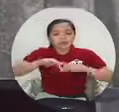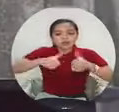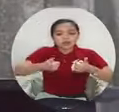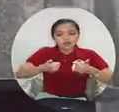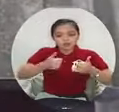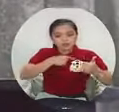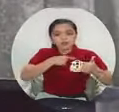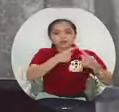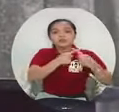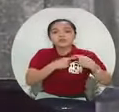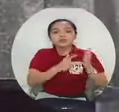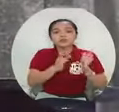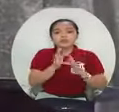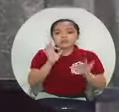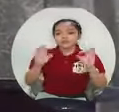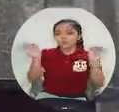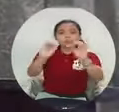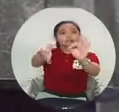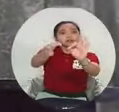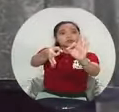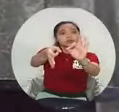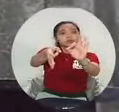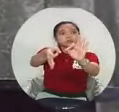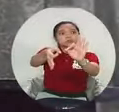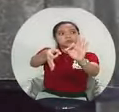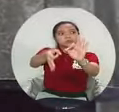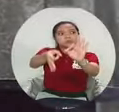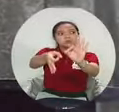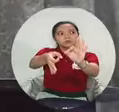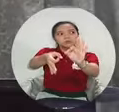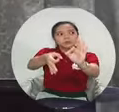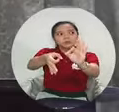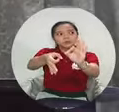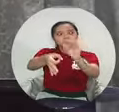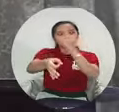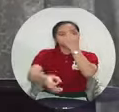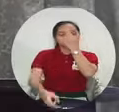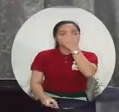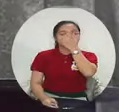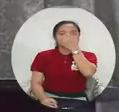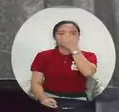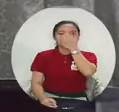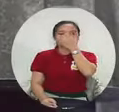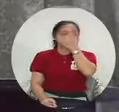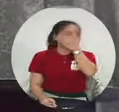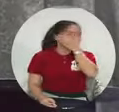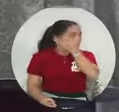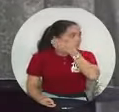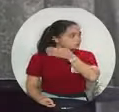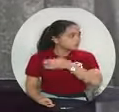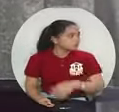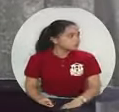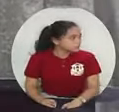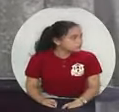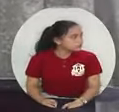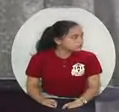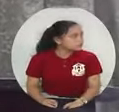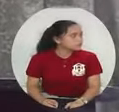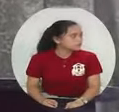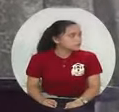Now, he is training a young man to be sent out for mission. Kining young man ni, why ni direction